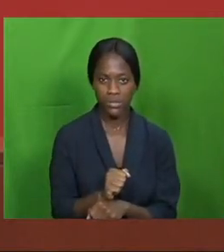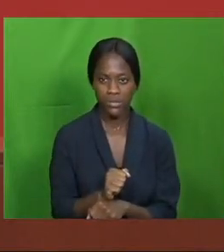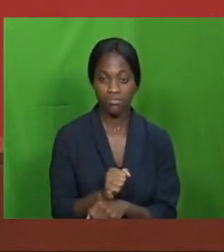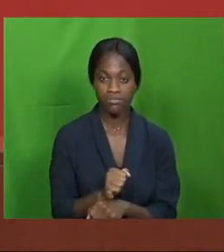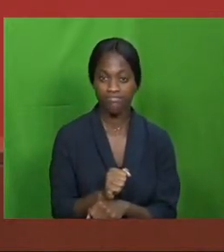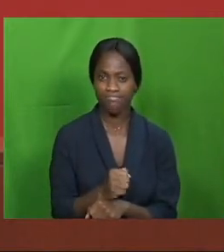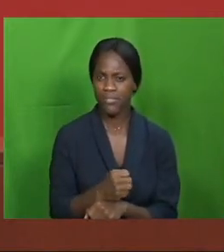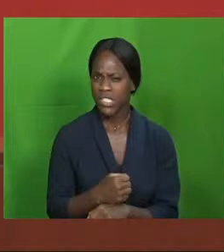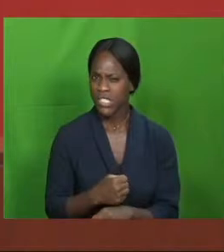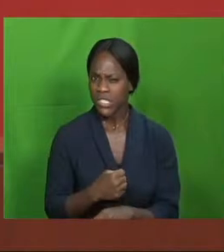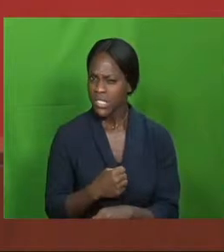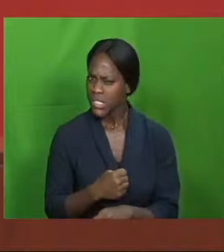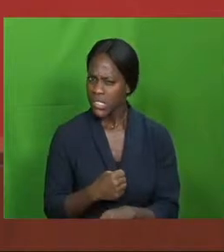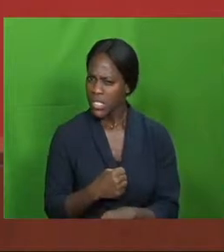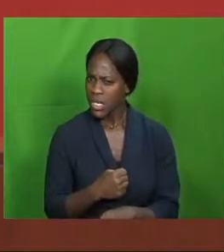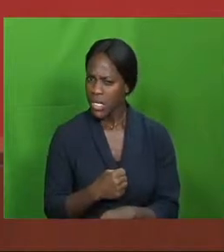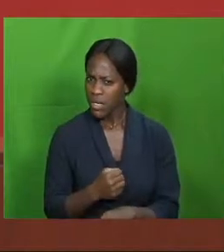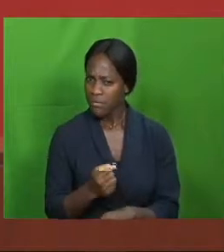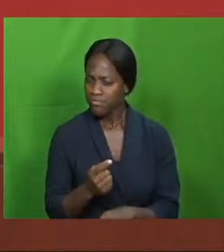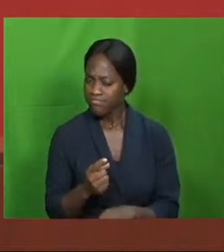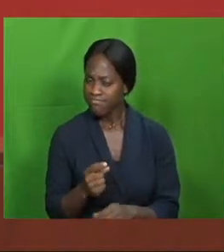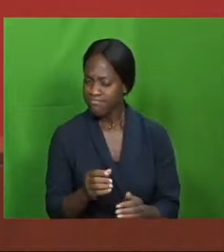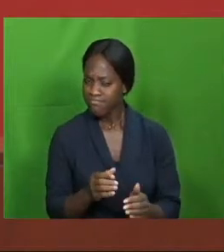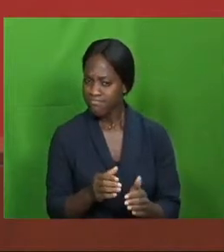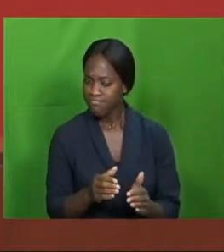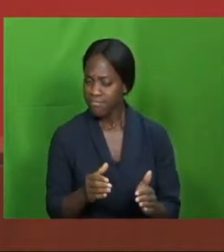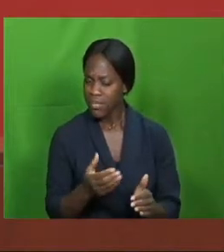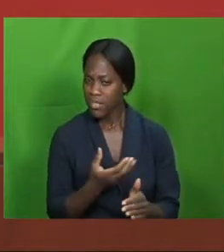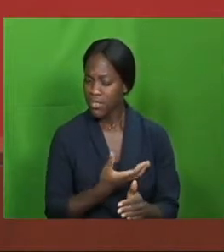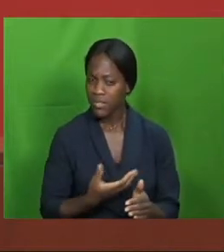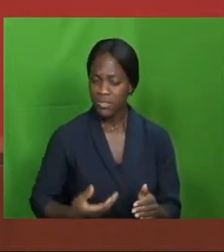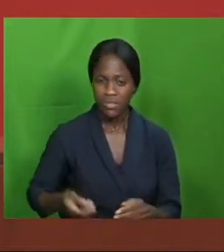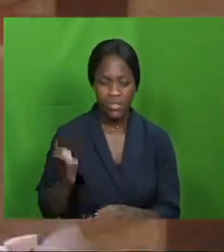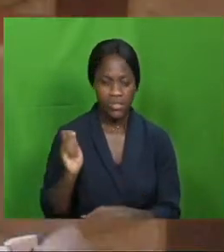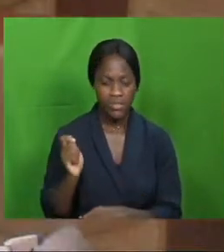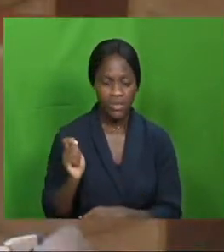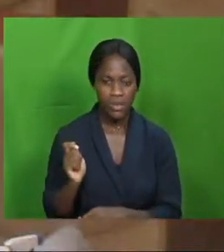sorry, Majority Chief, yes? If you may endure,